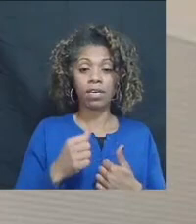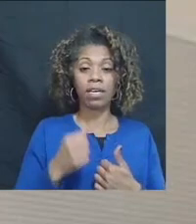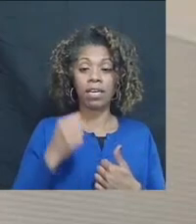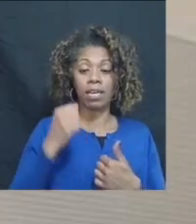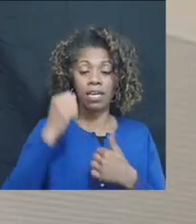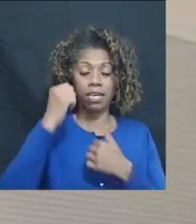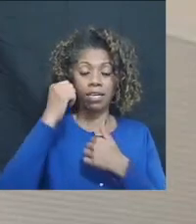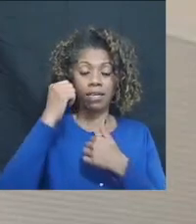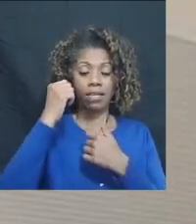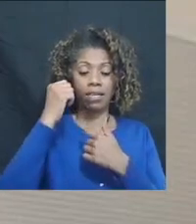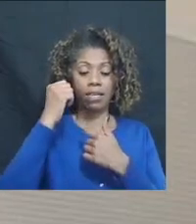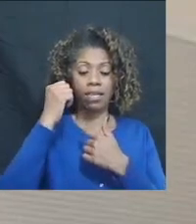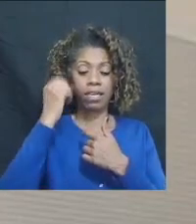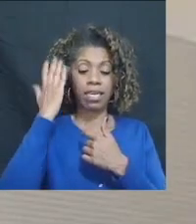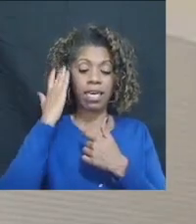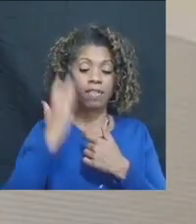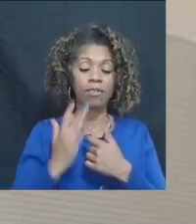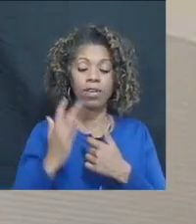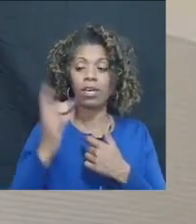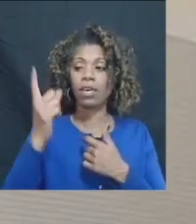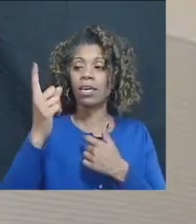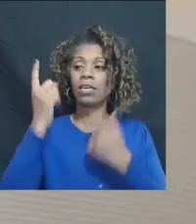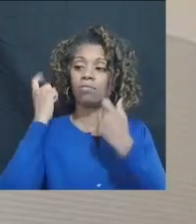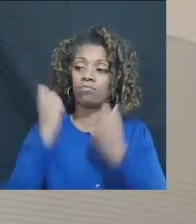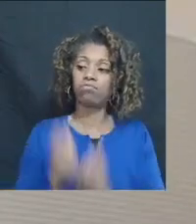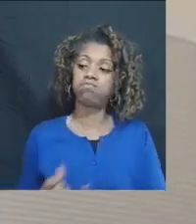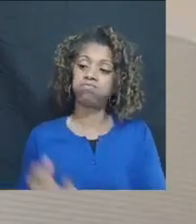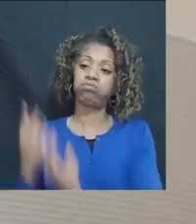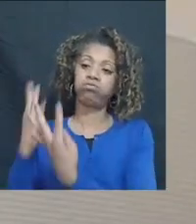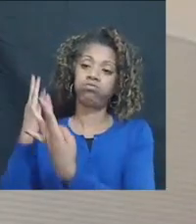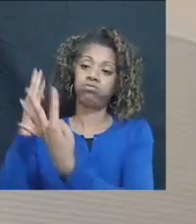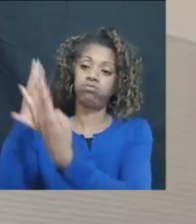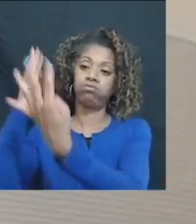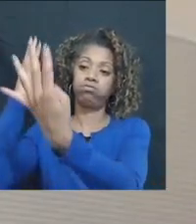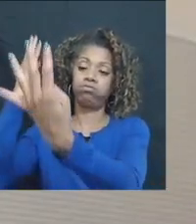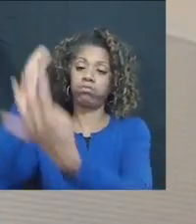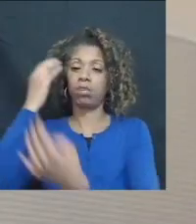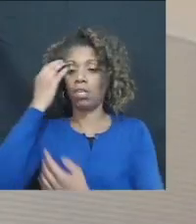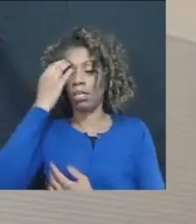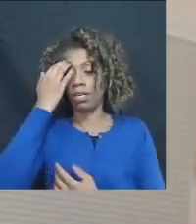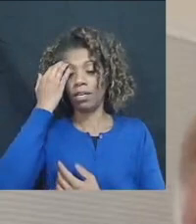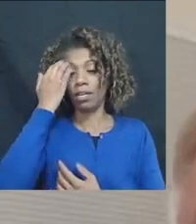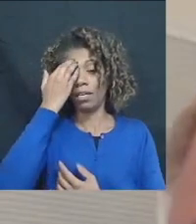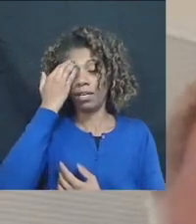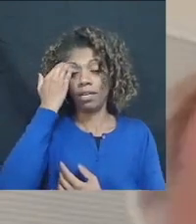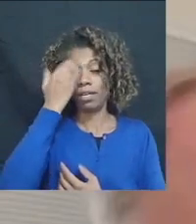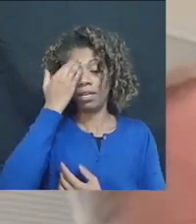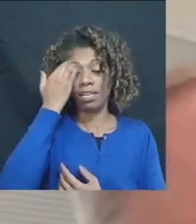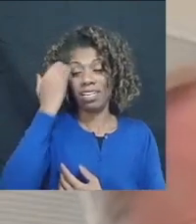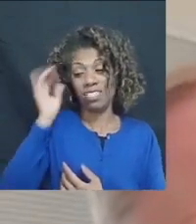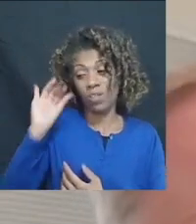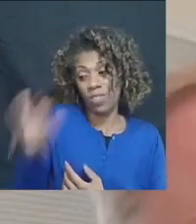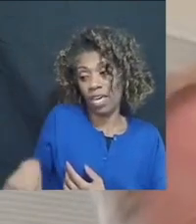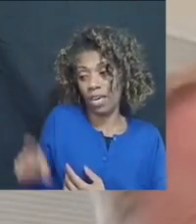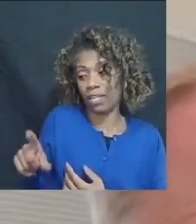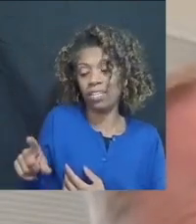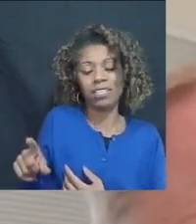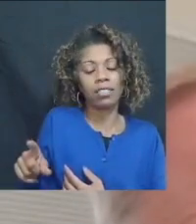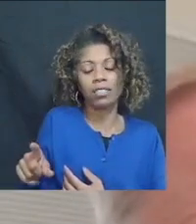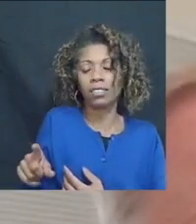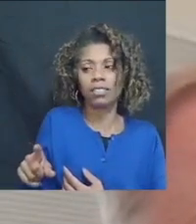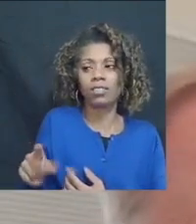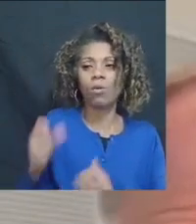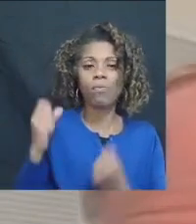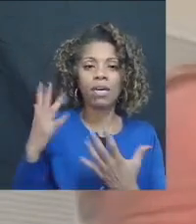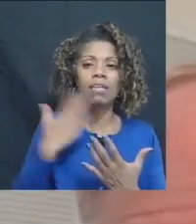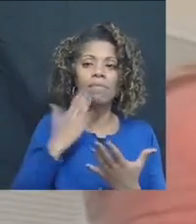coming through the Gulf. It's here. It's here. Yeah. I'm not sure you know this, but one of the reasons